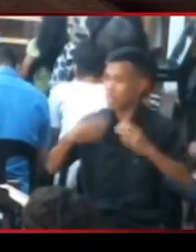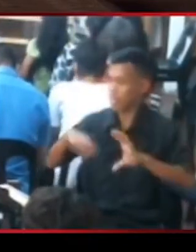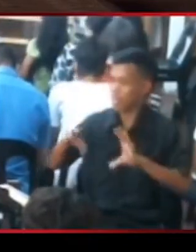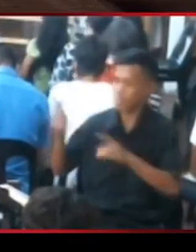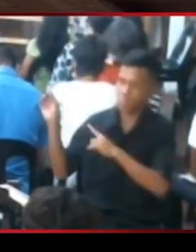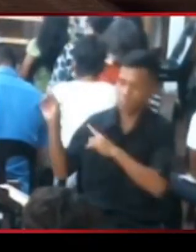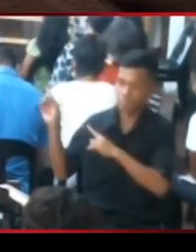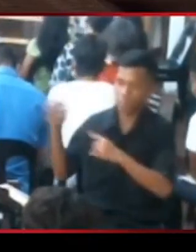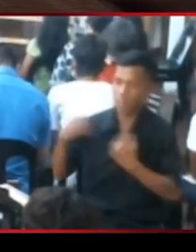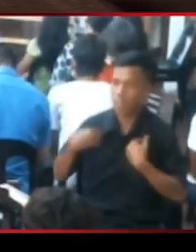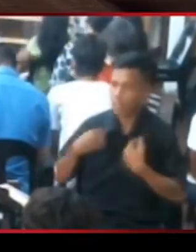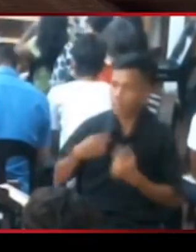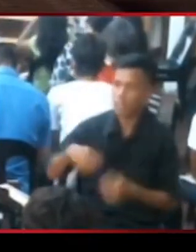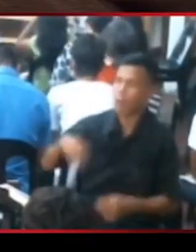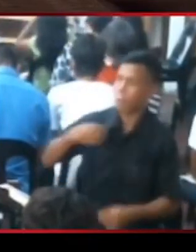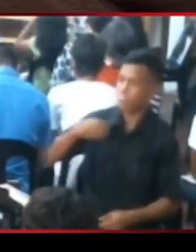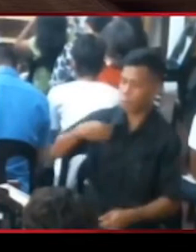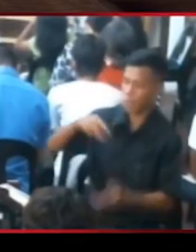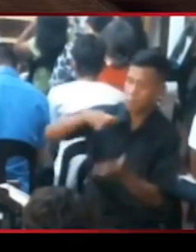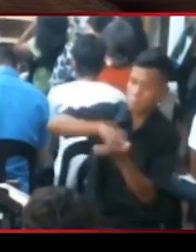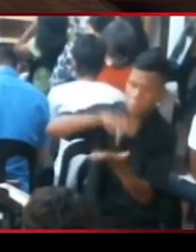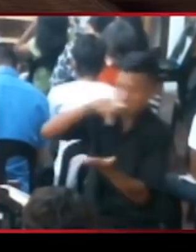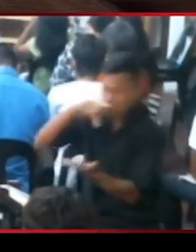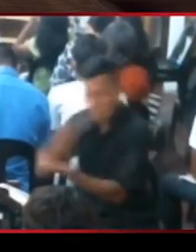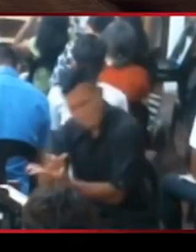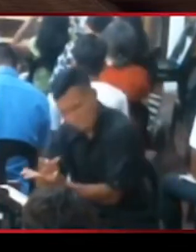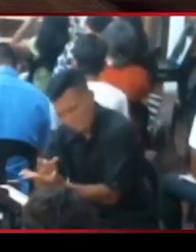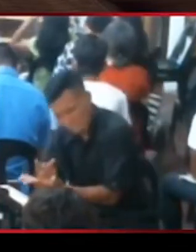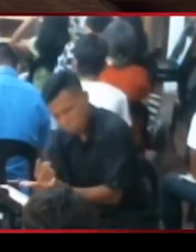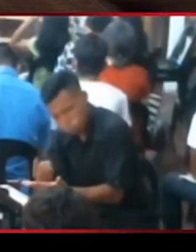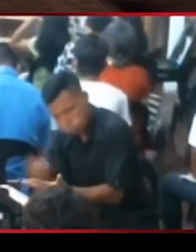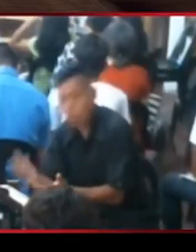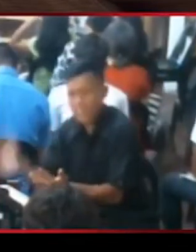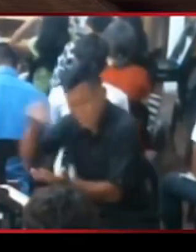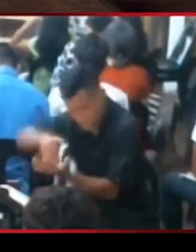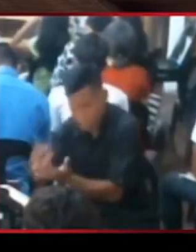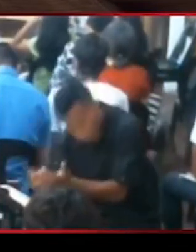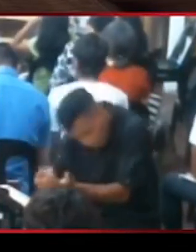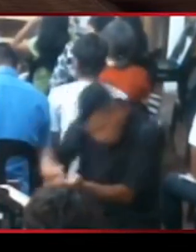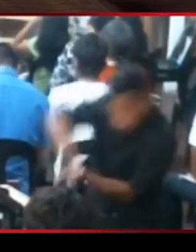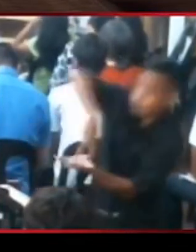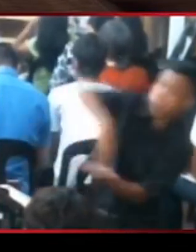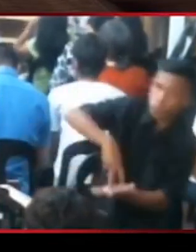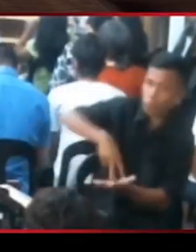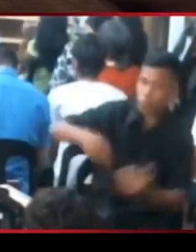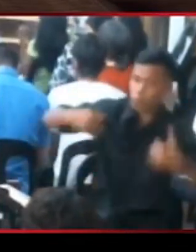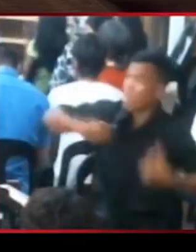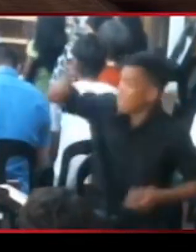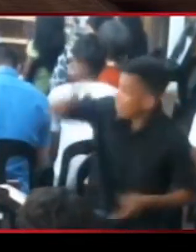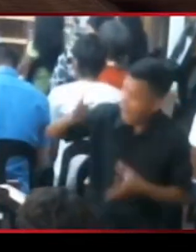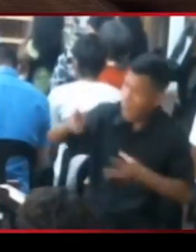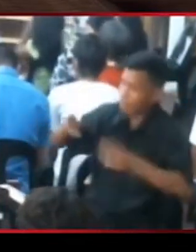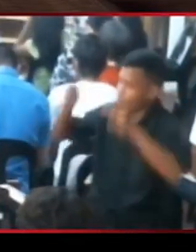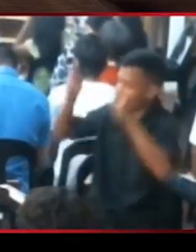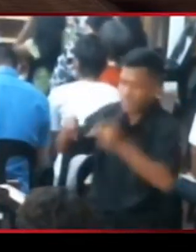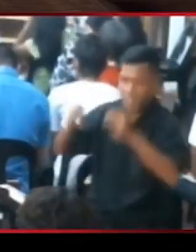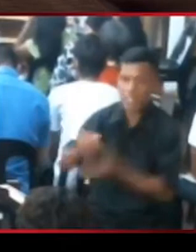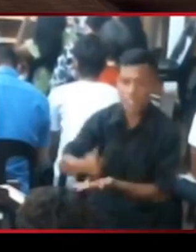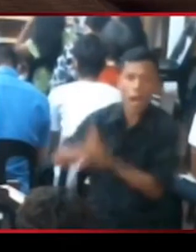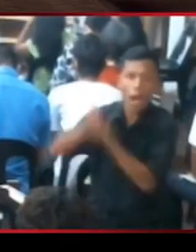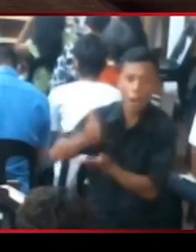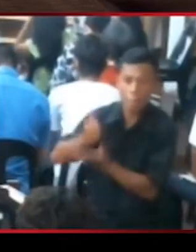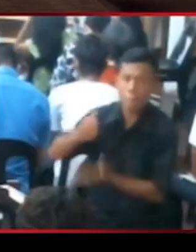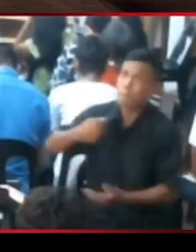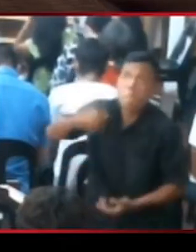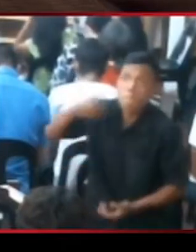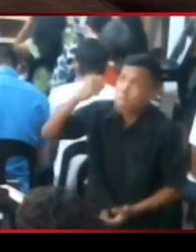should I fall short or I don't do it right, I can come to God and I say, God, I need your help. I didn't quite